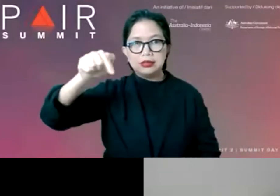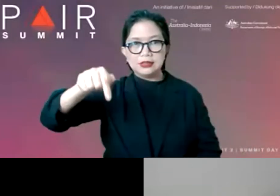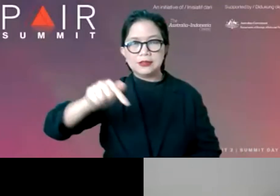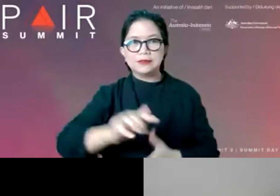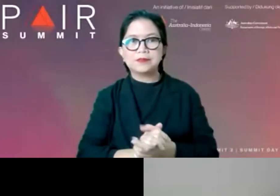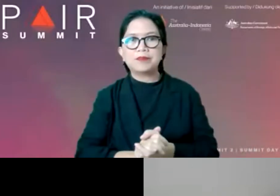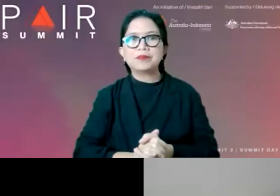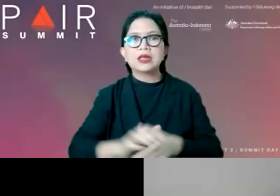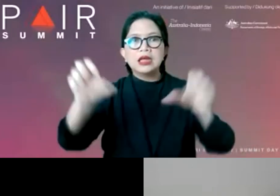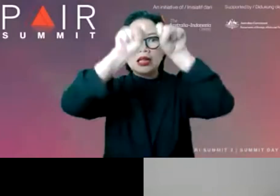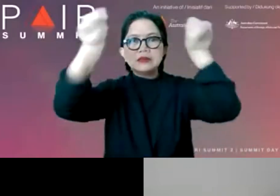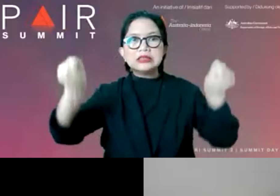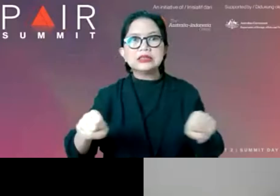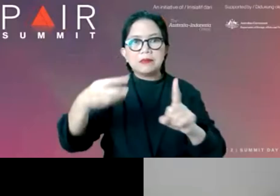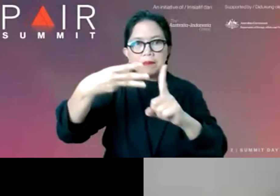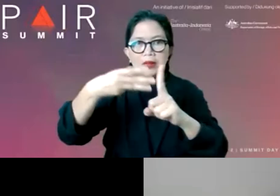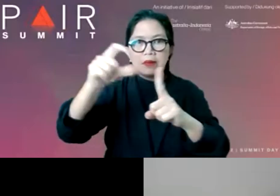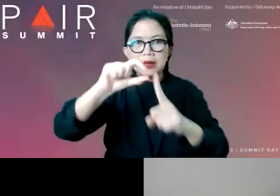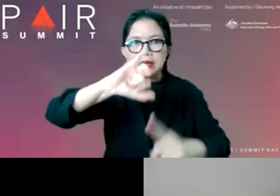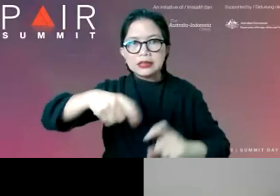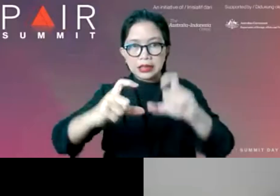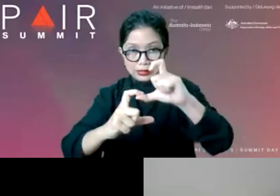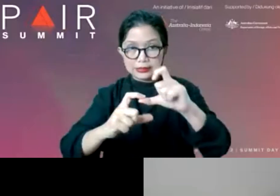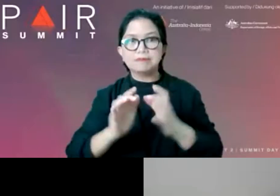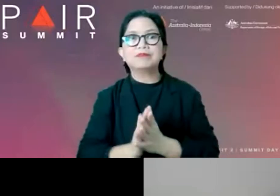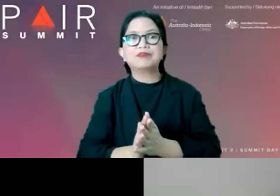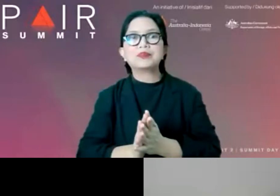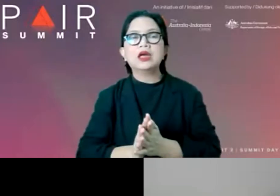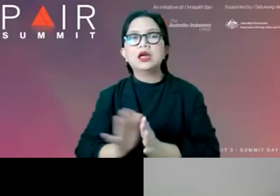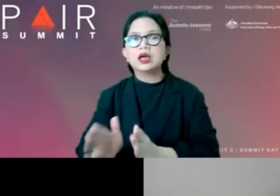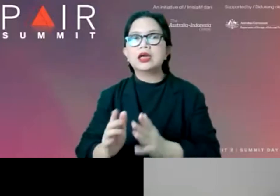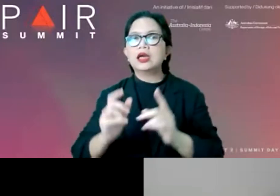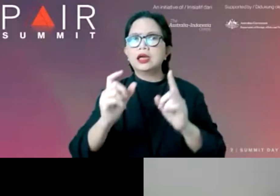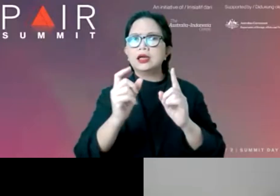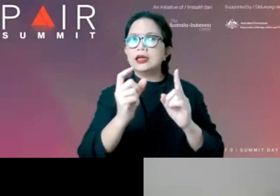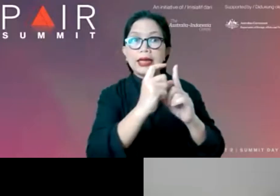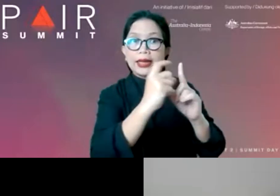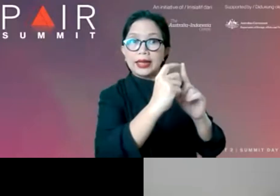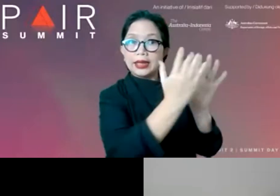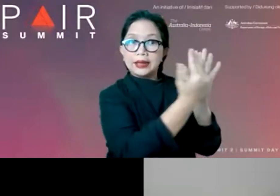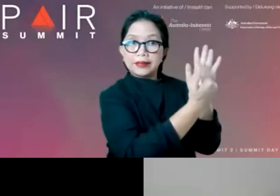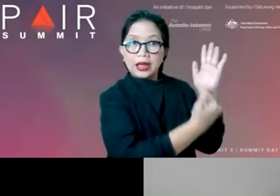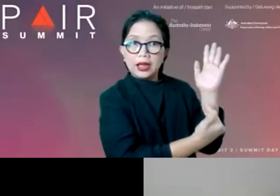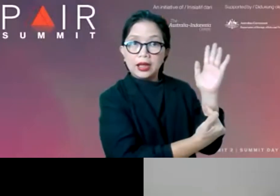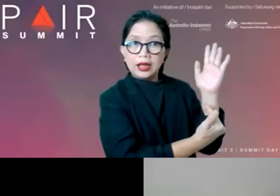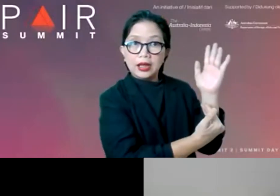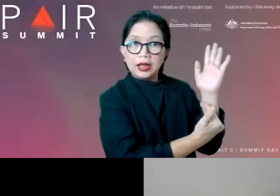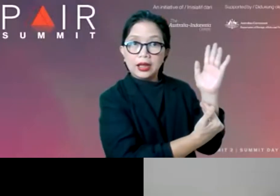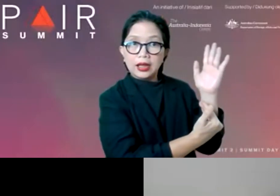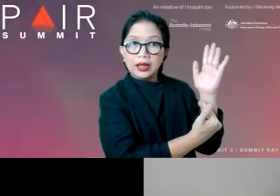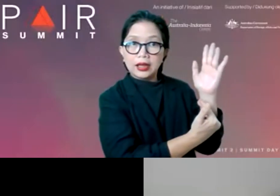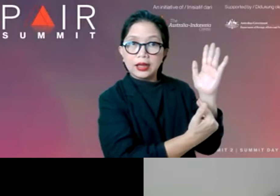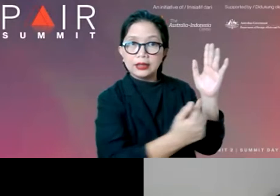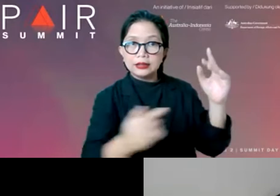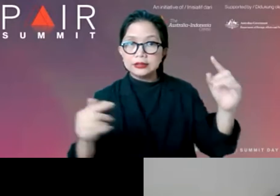the data with the national ID and membership of BPJS, data could be connected from primary care